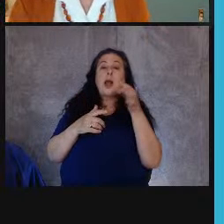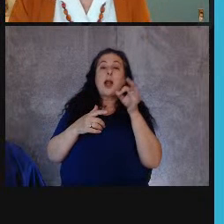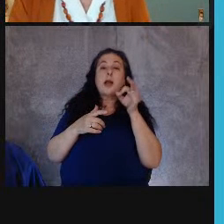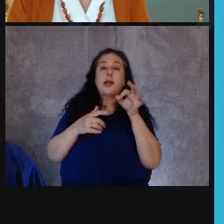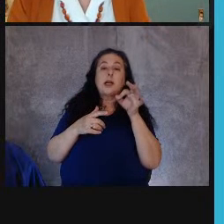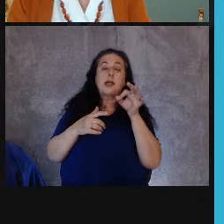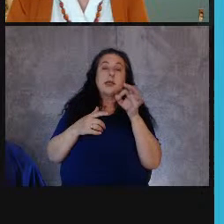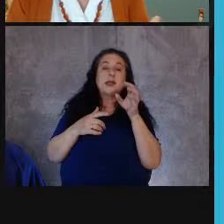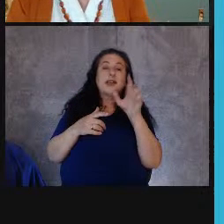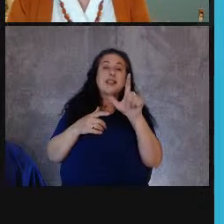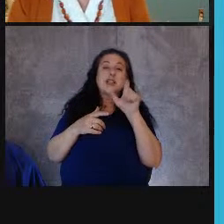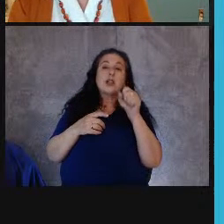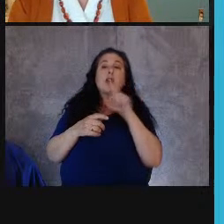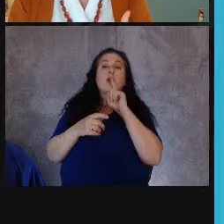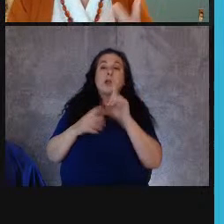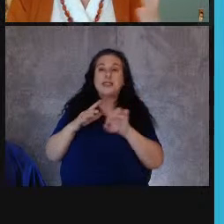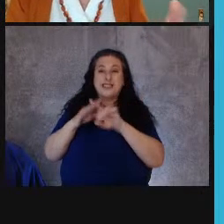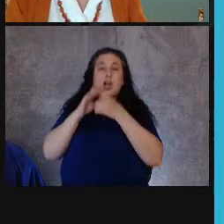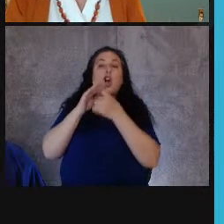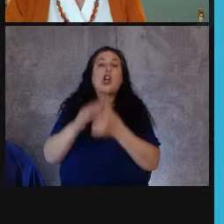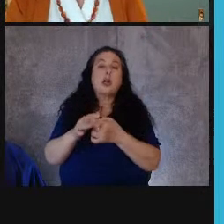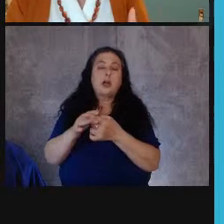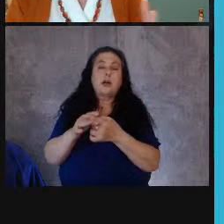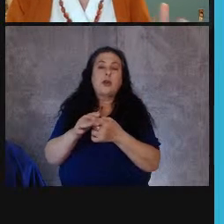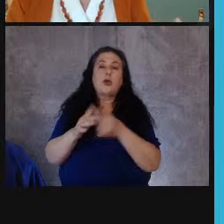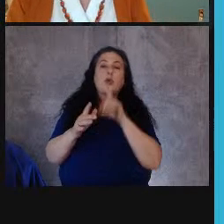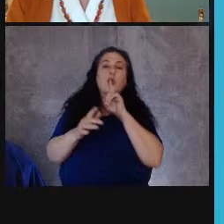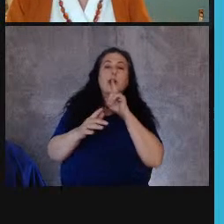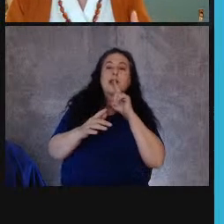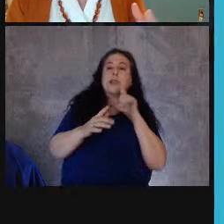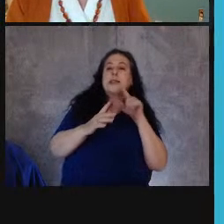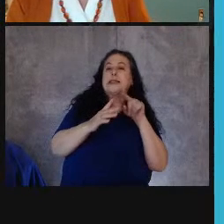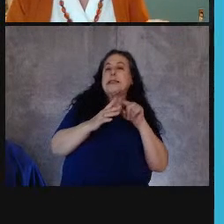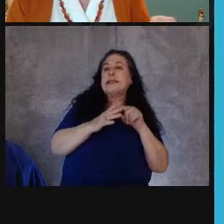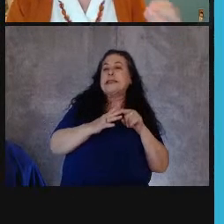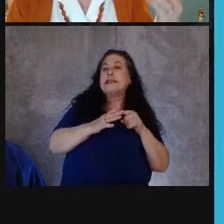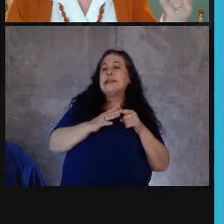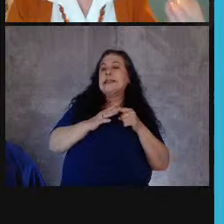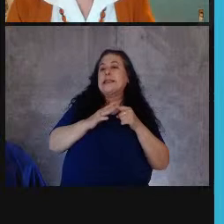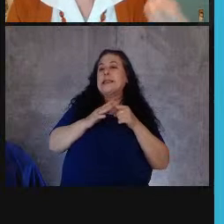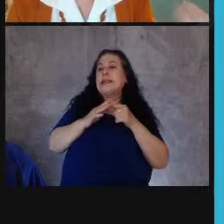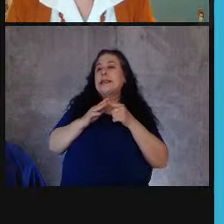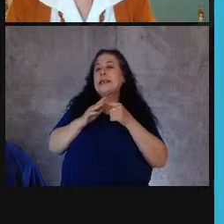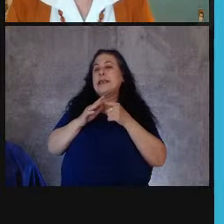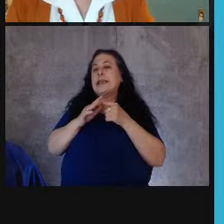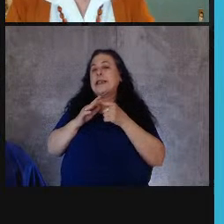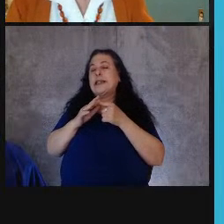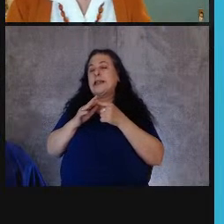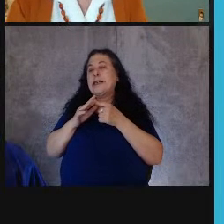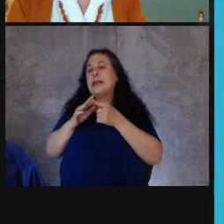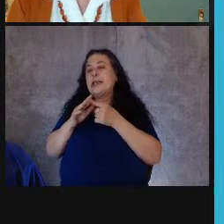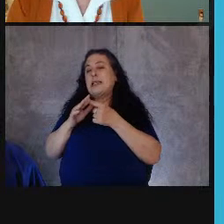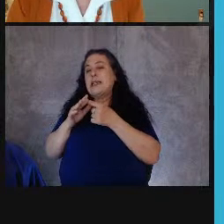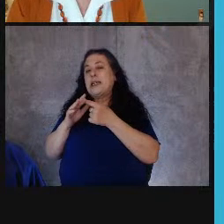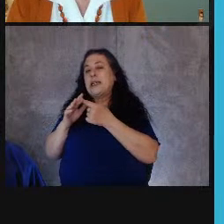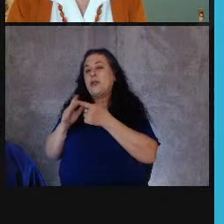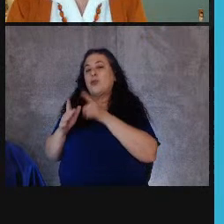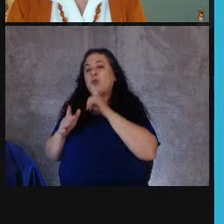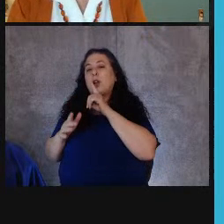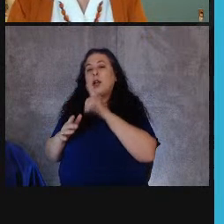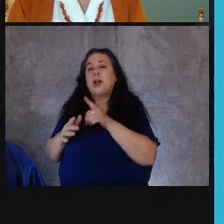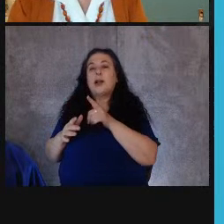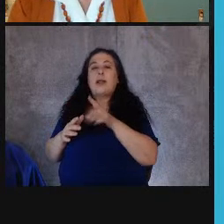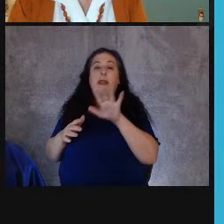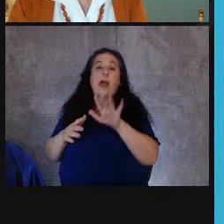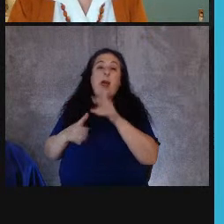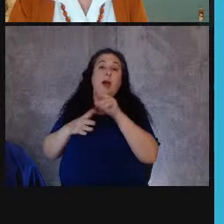century. So it was just kind of getting off its, getting off at the starting gate, really, at this